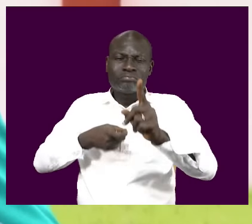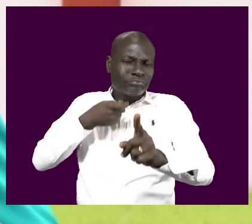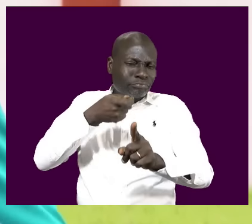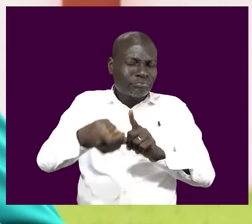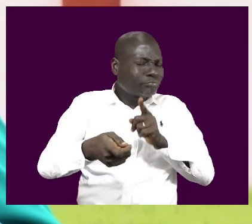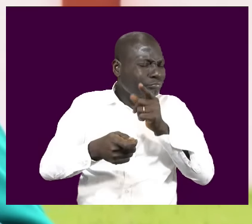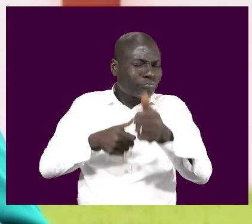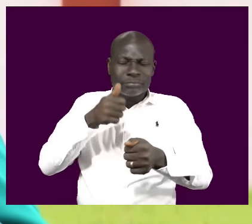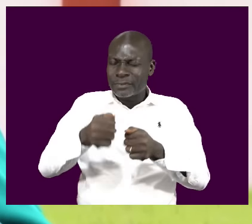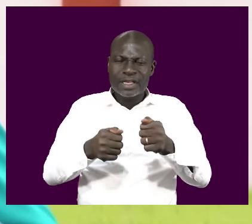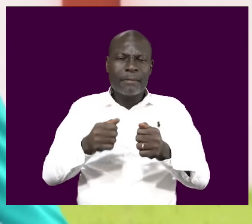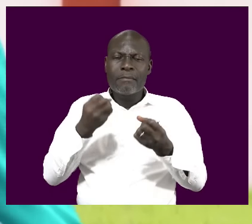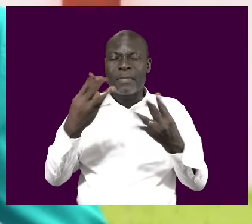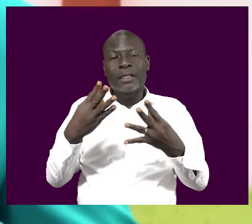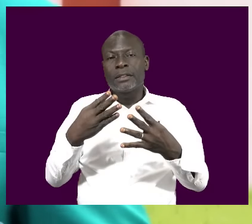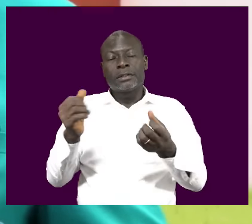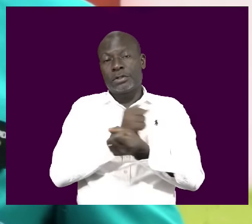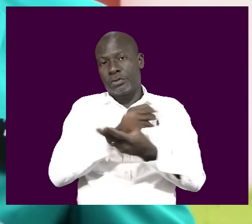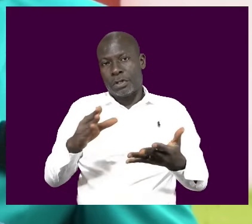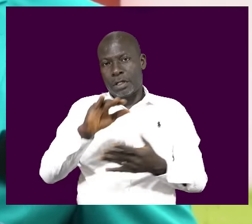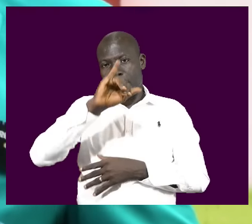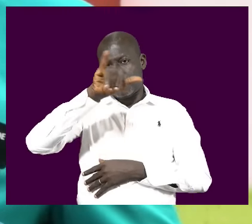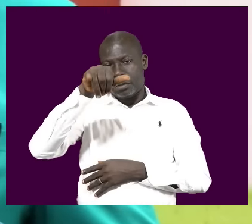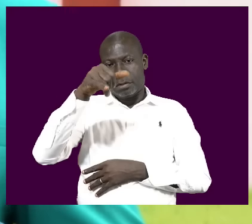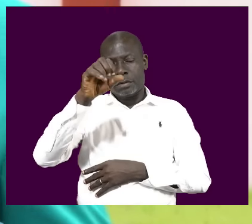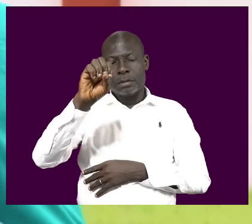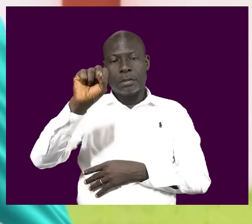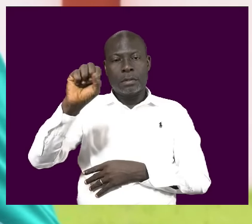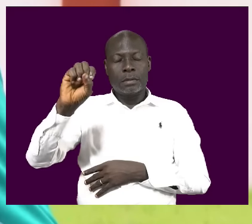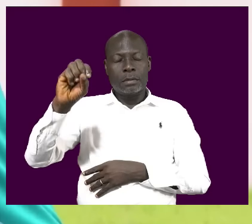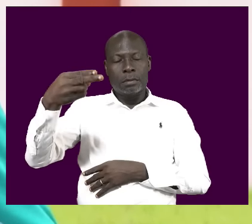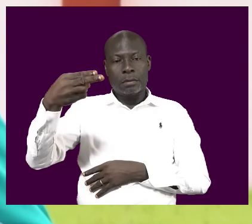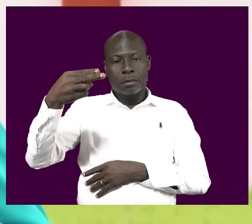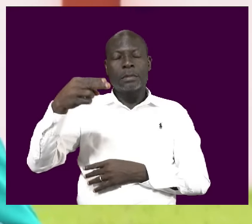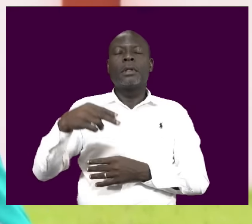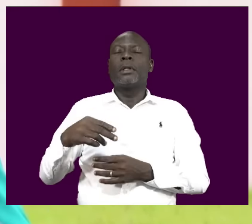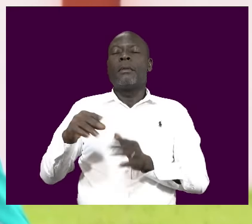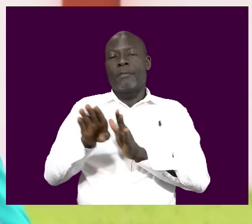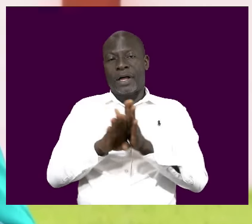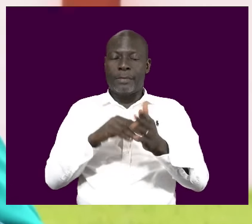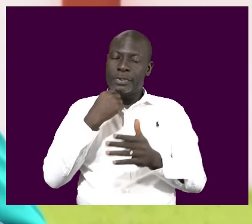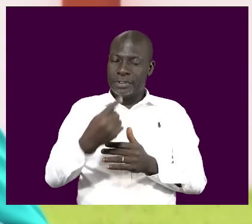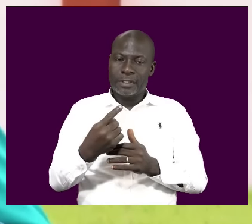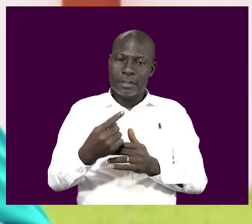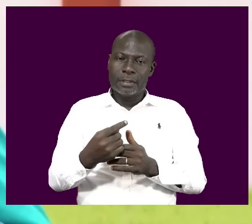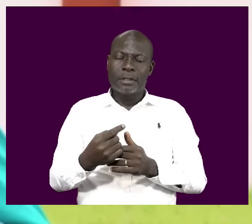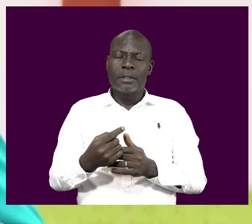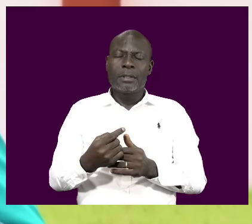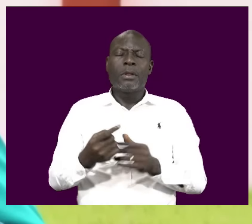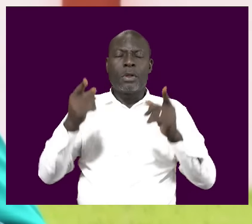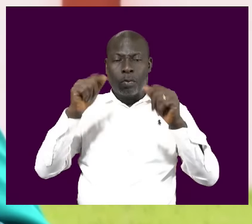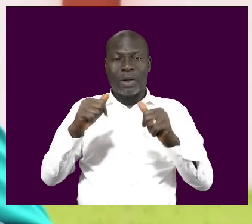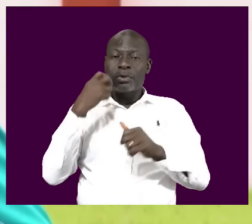na yegu na ni mu asen so. Because ye che no, ad no koto afiase. Tro kronkon ne se. Se ye kan yankopon